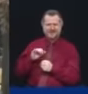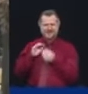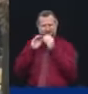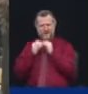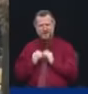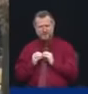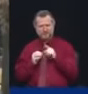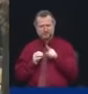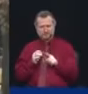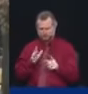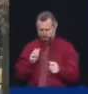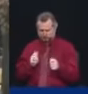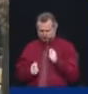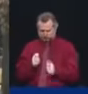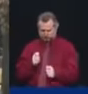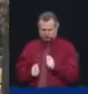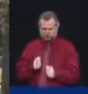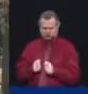shifting dramatically.